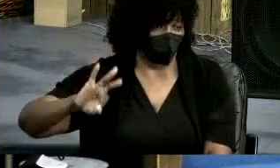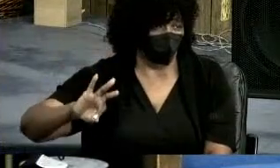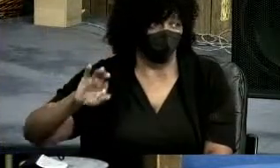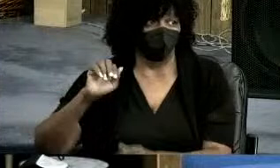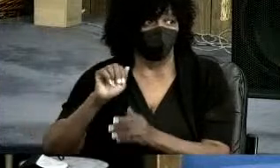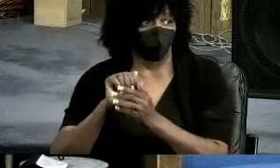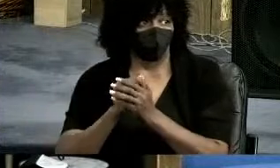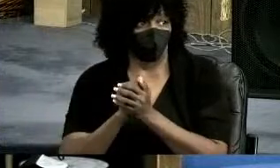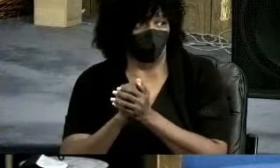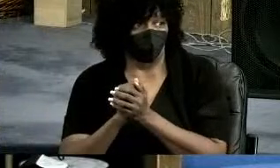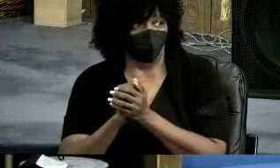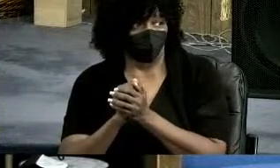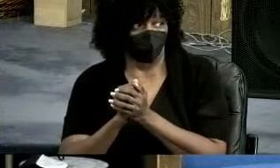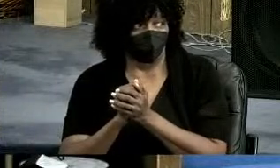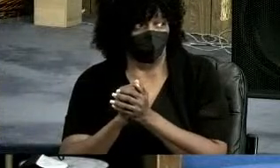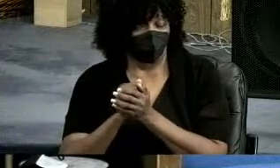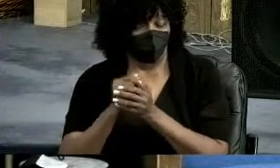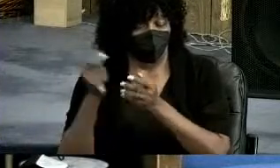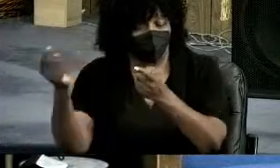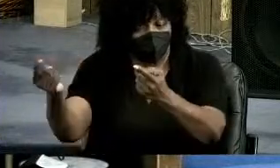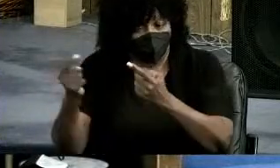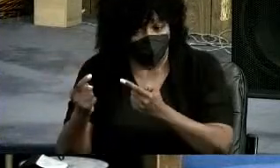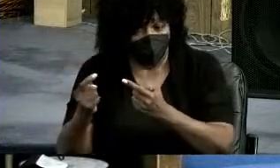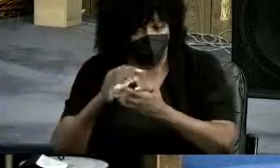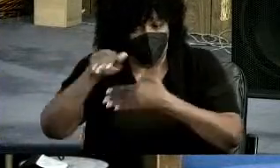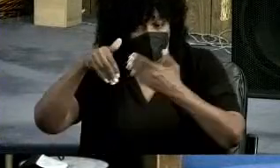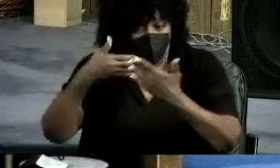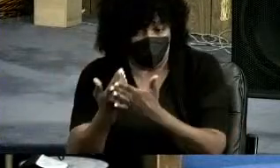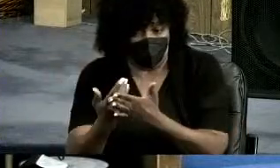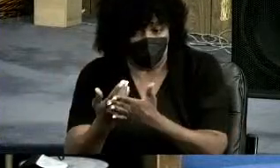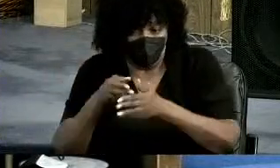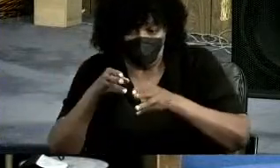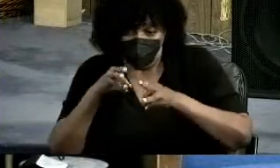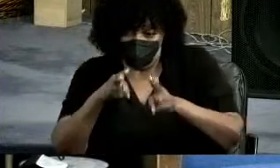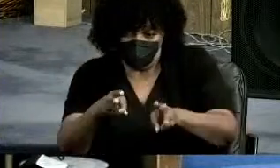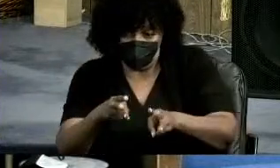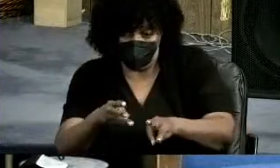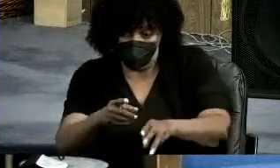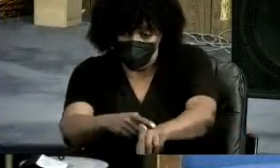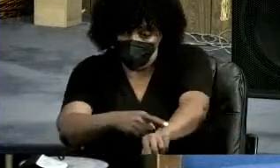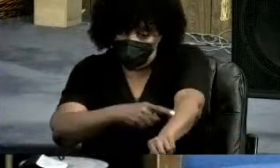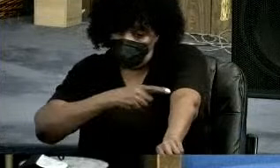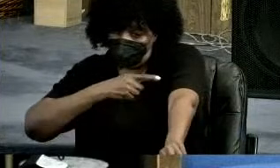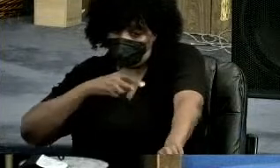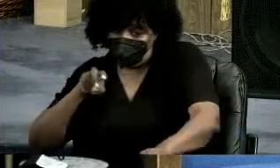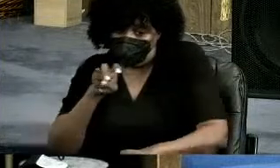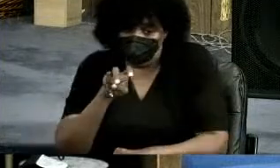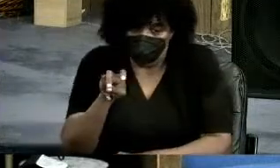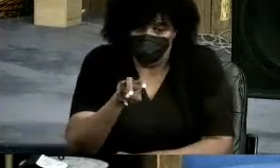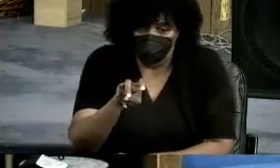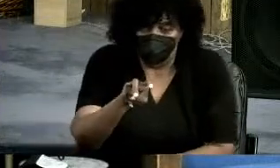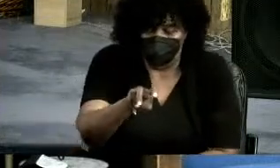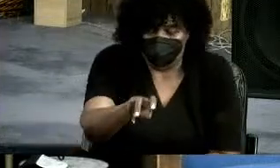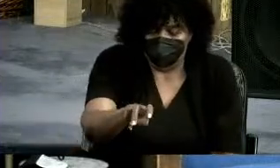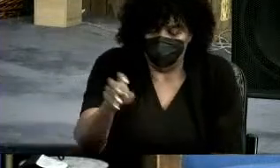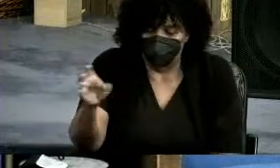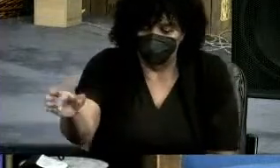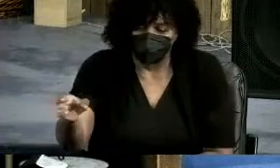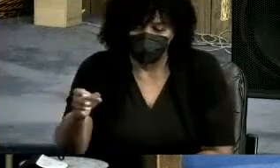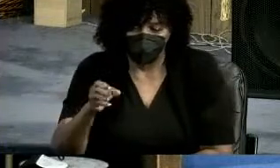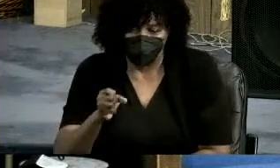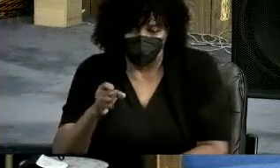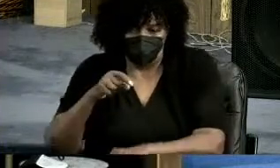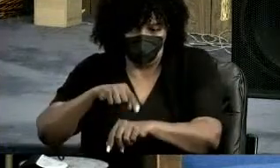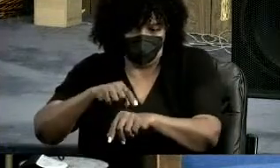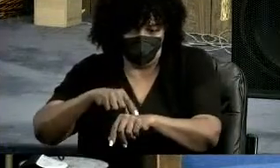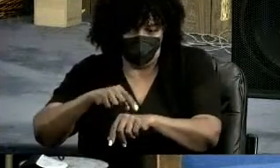Thank you so much for coming all the way. I know you had another engagement, but you took out the time to come and see us.